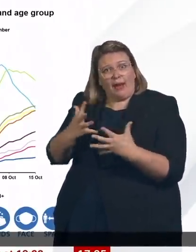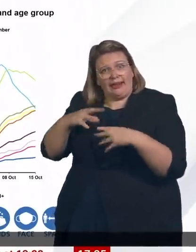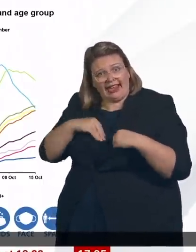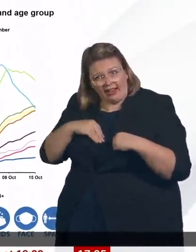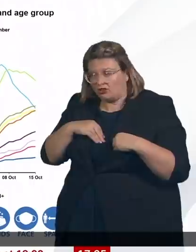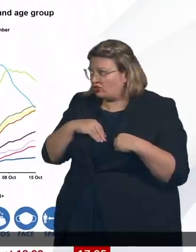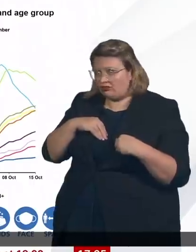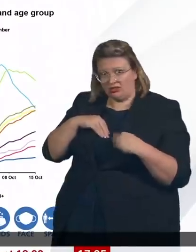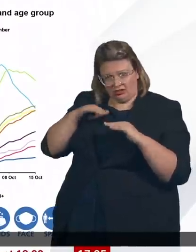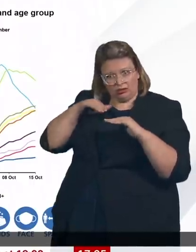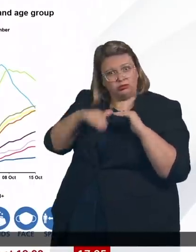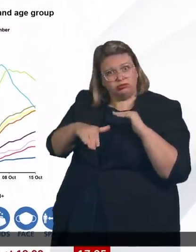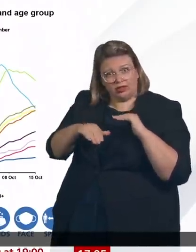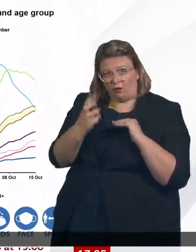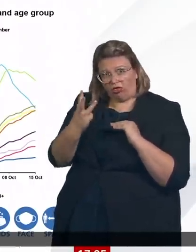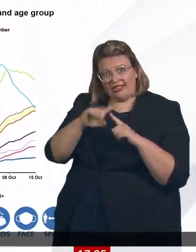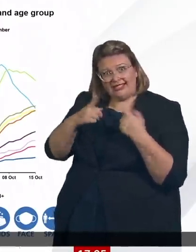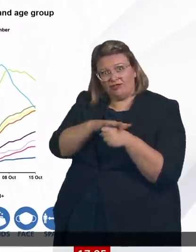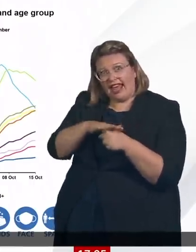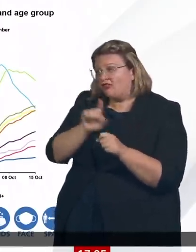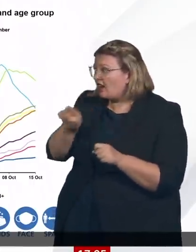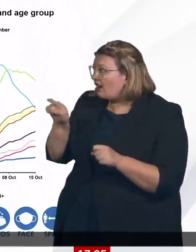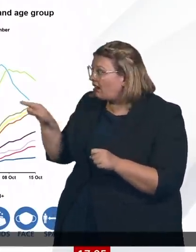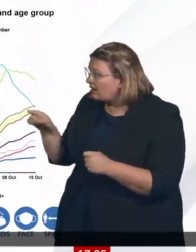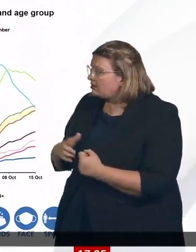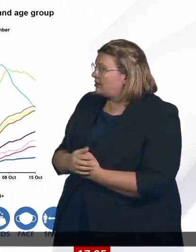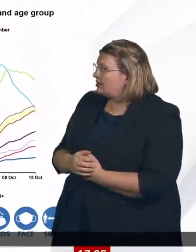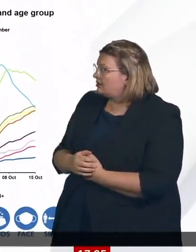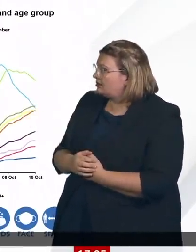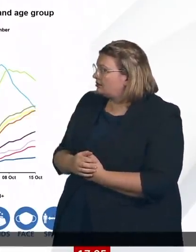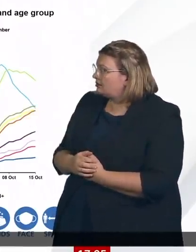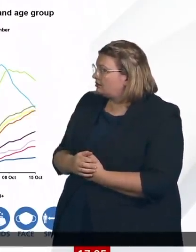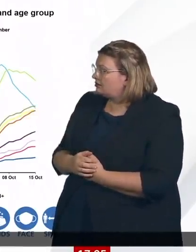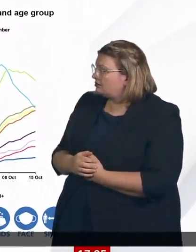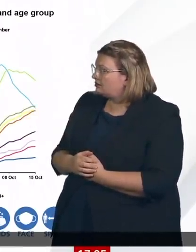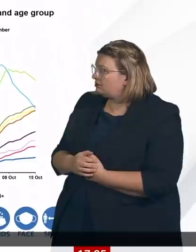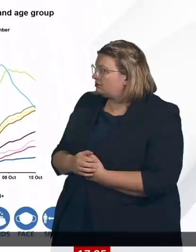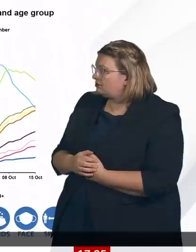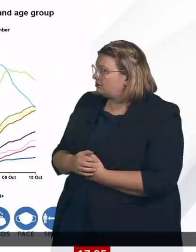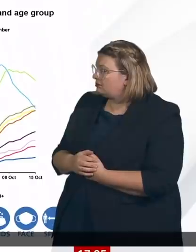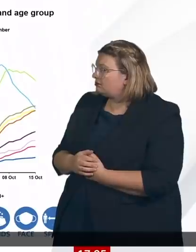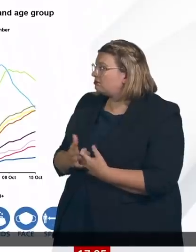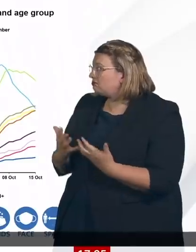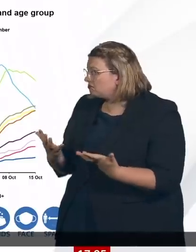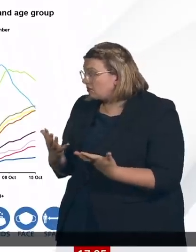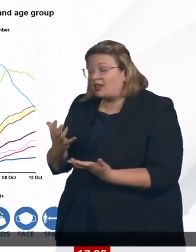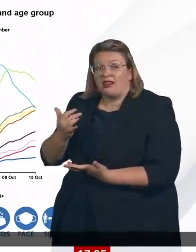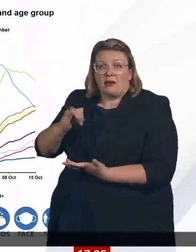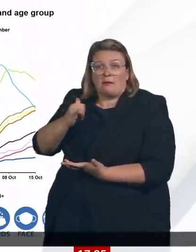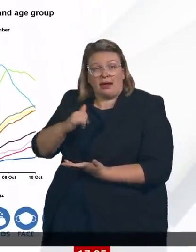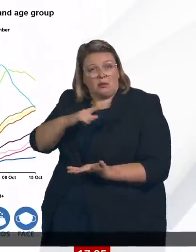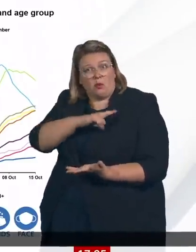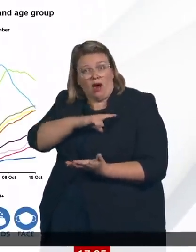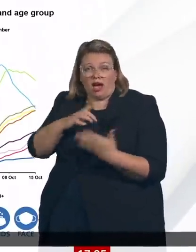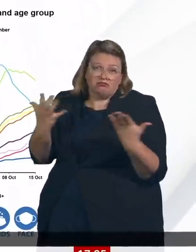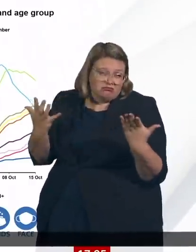on all of those traces. Now, this may be partly ascertainment. It may relate to the rate at